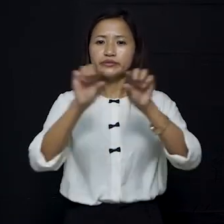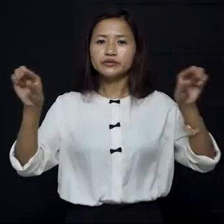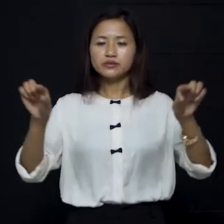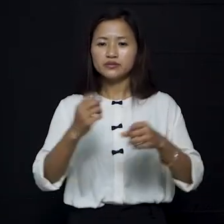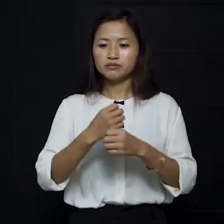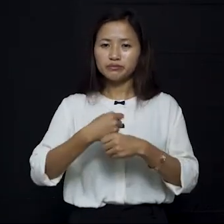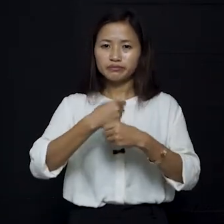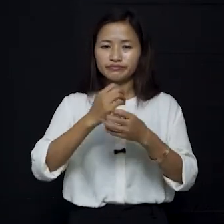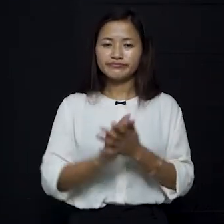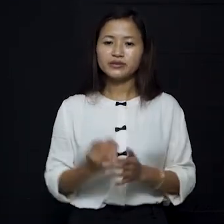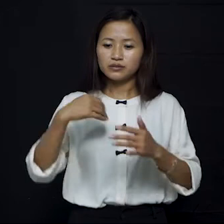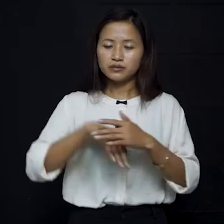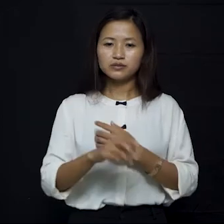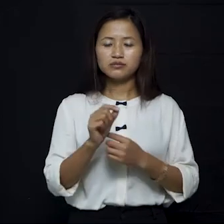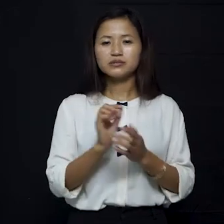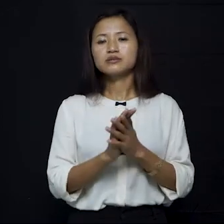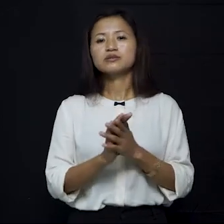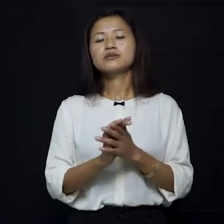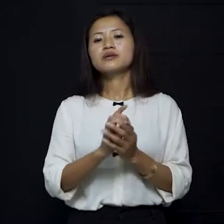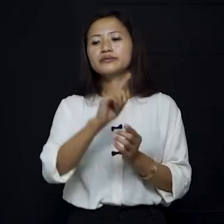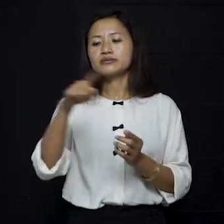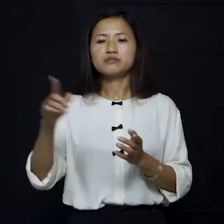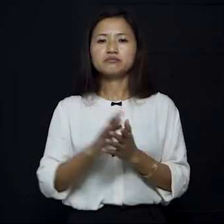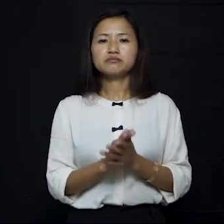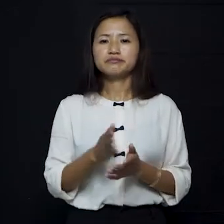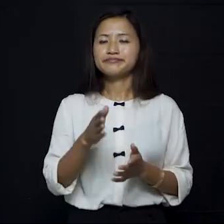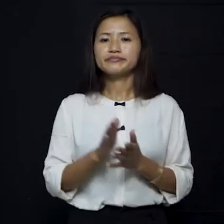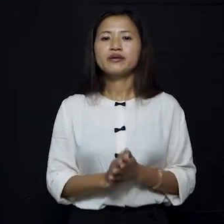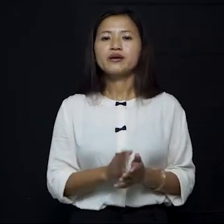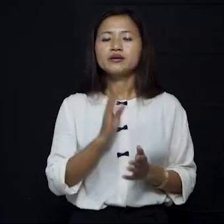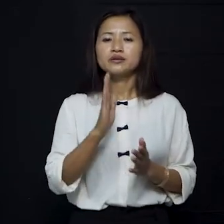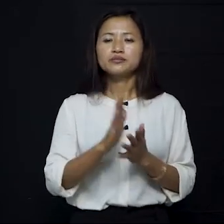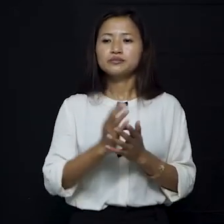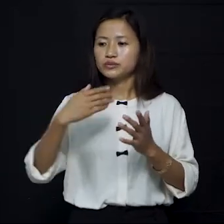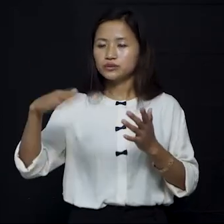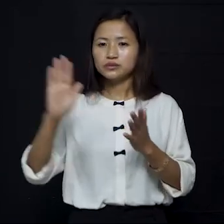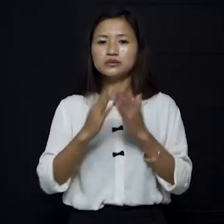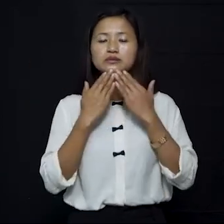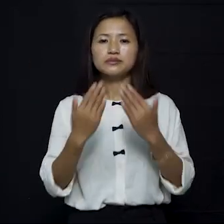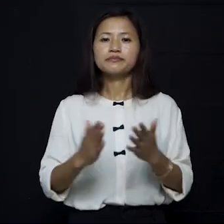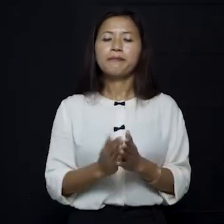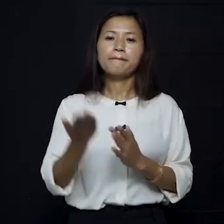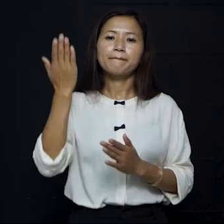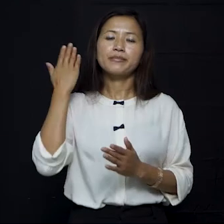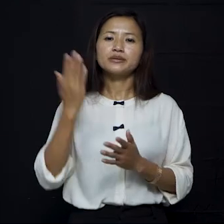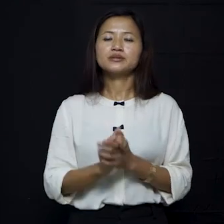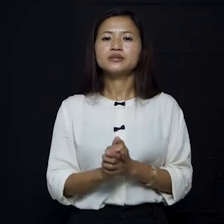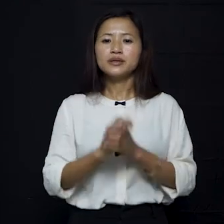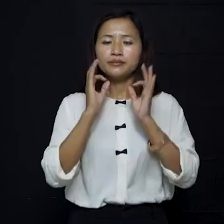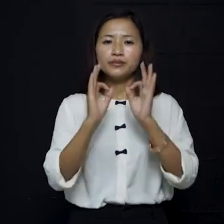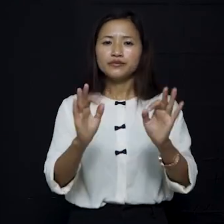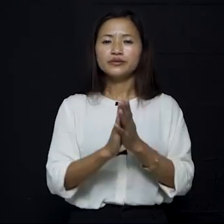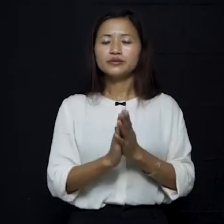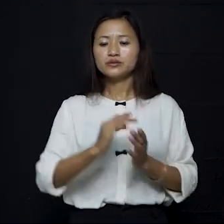it incorrect. So, he had been going to school is the past perfect continuous tense